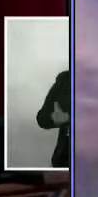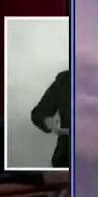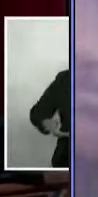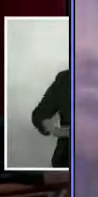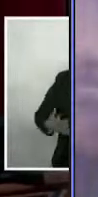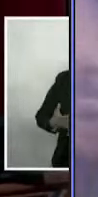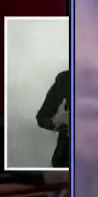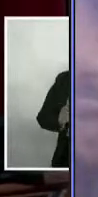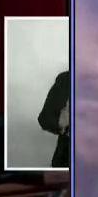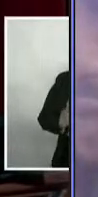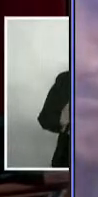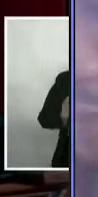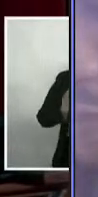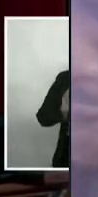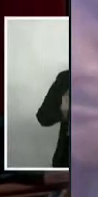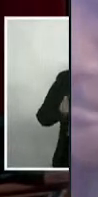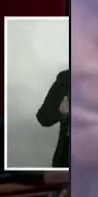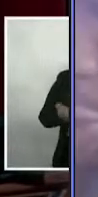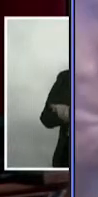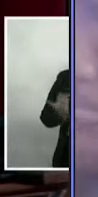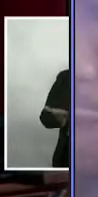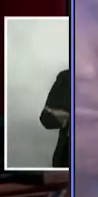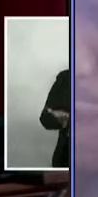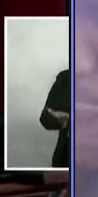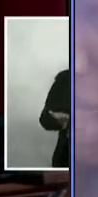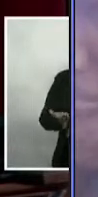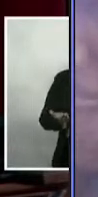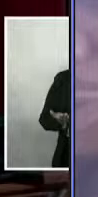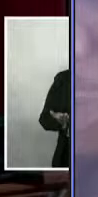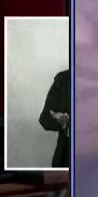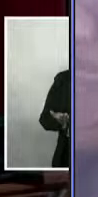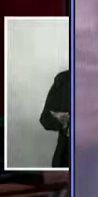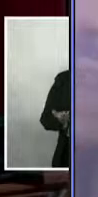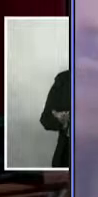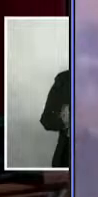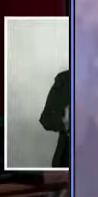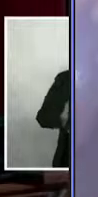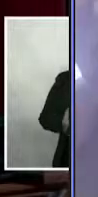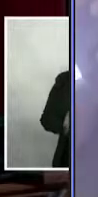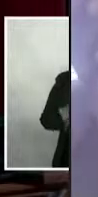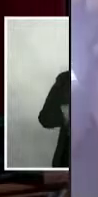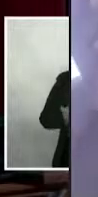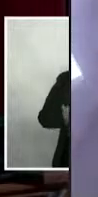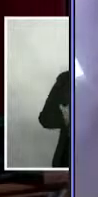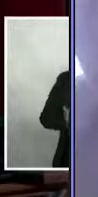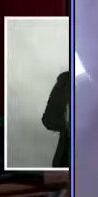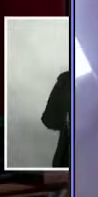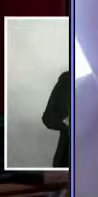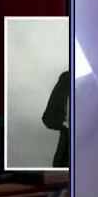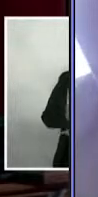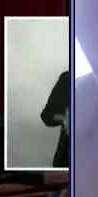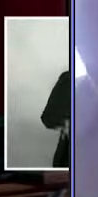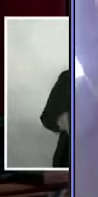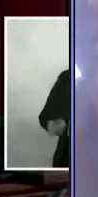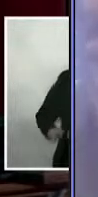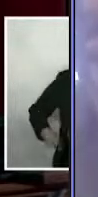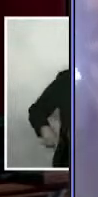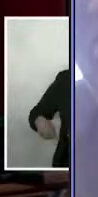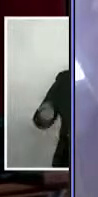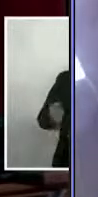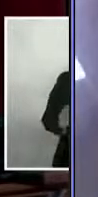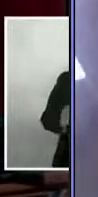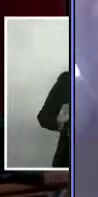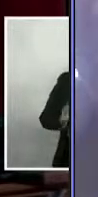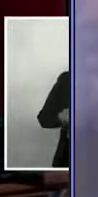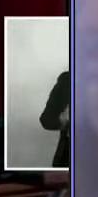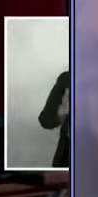result to unfruitless, to irregular and unfruitless expenditure. Speaker, siyacela ukuthi